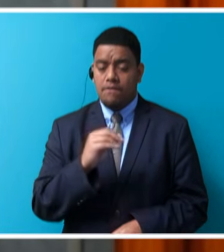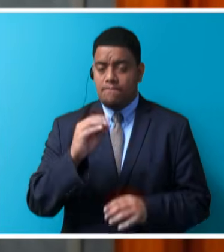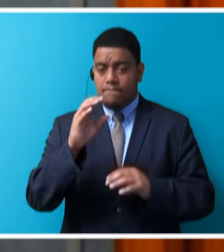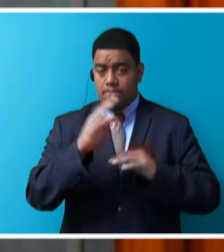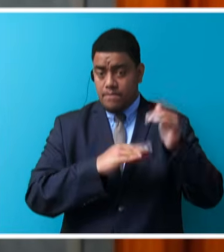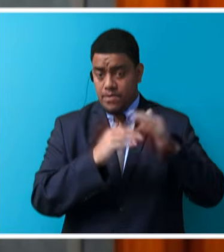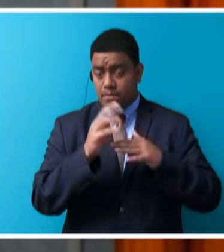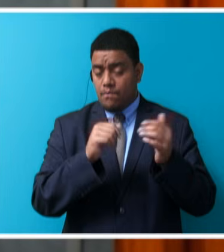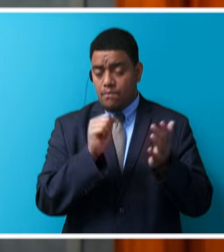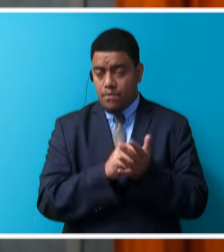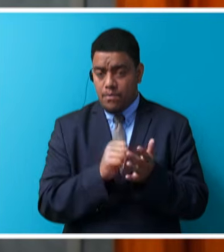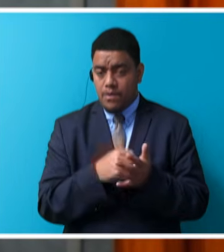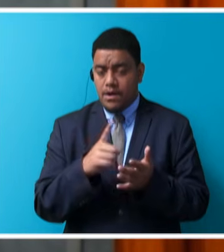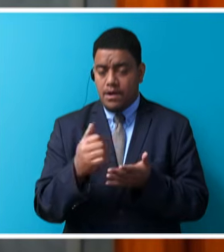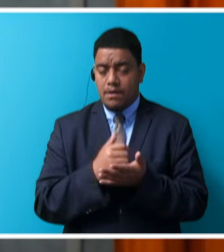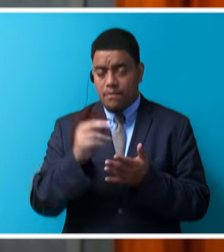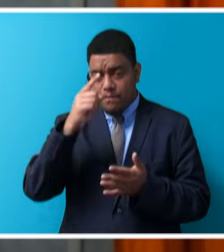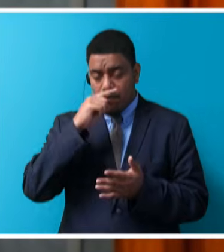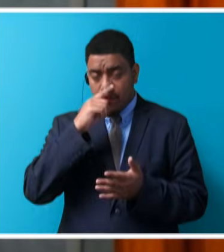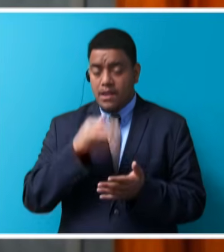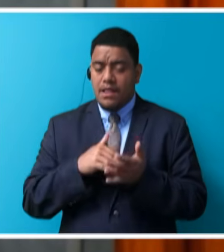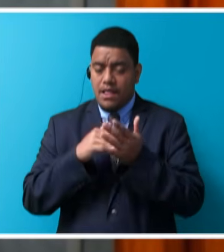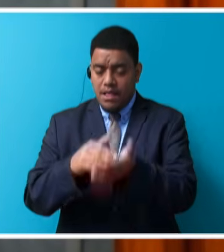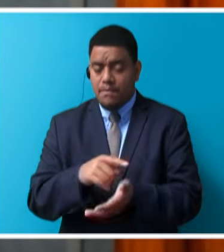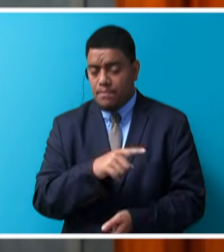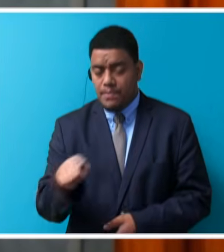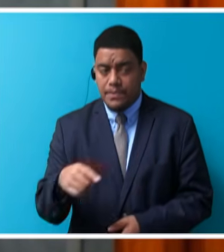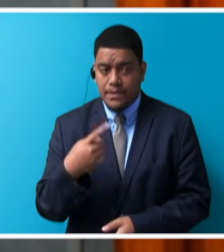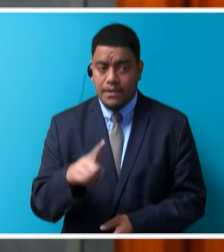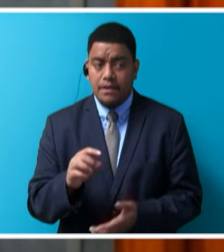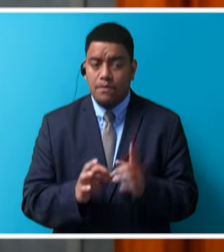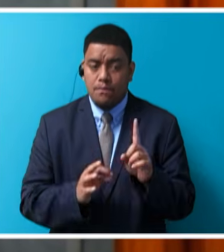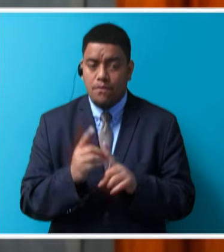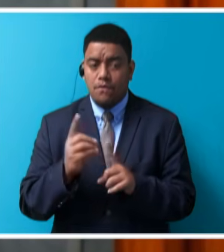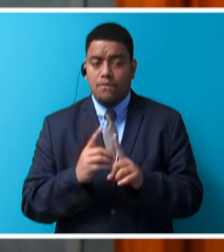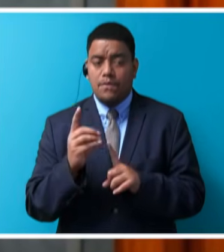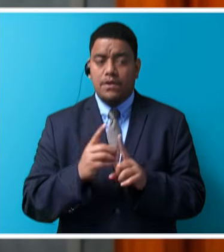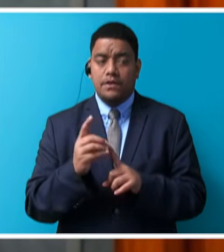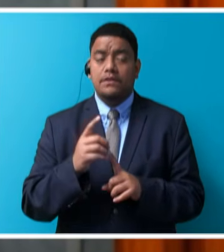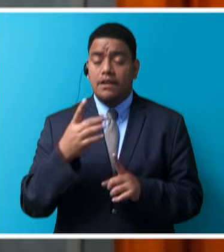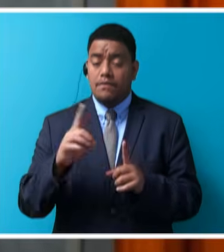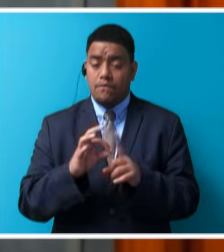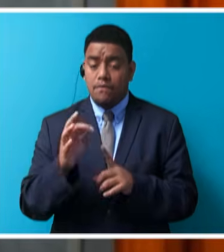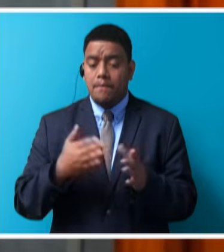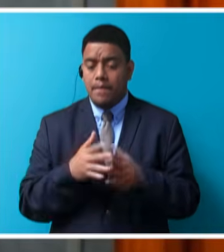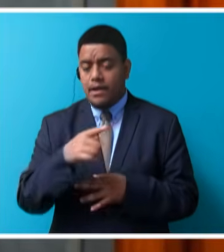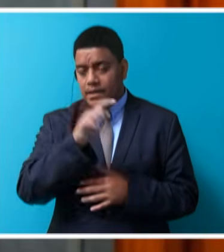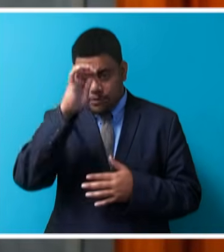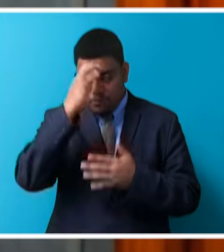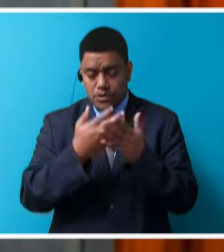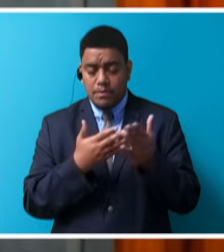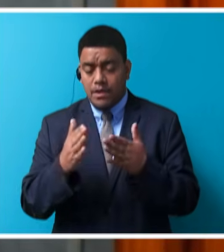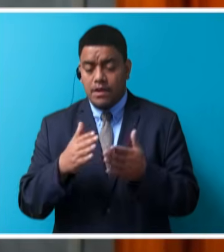delivered, the number of people assisted, and the improvements experienced by communities.